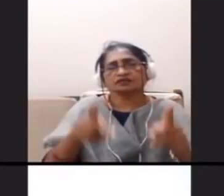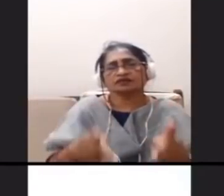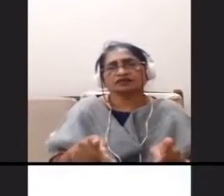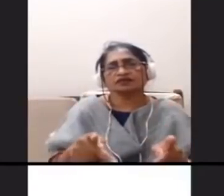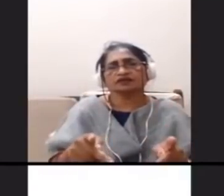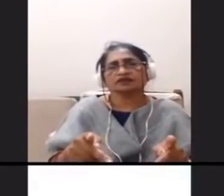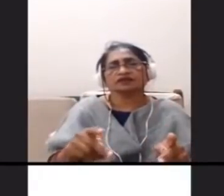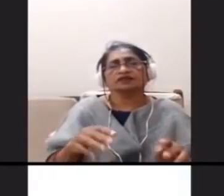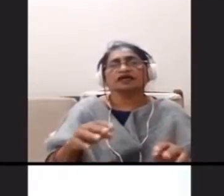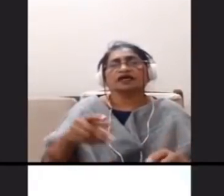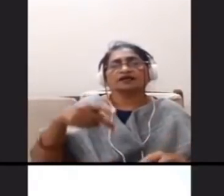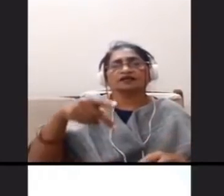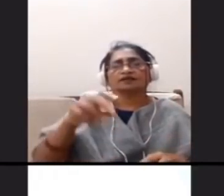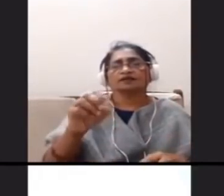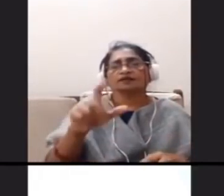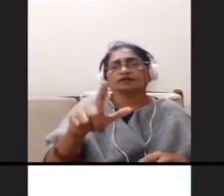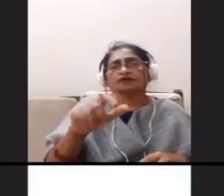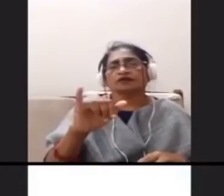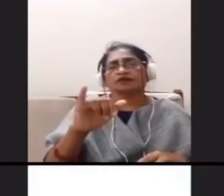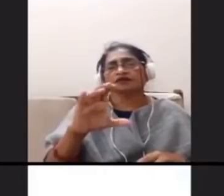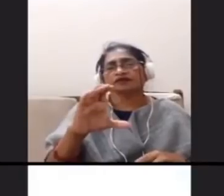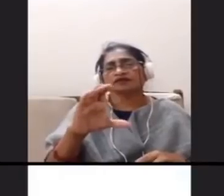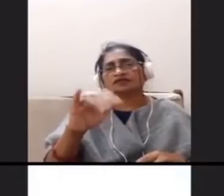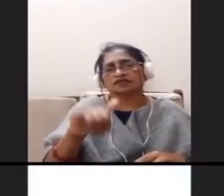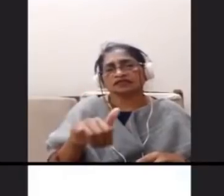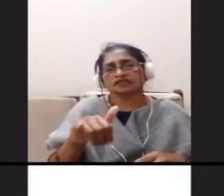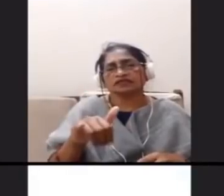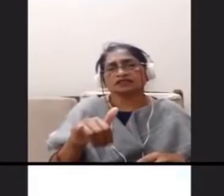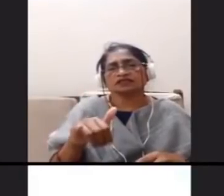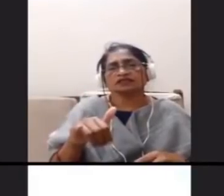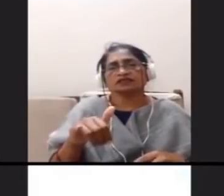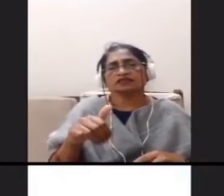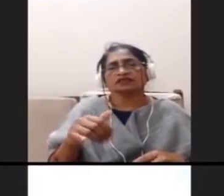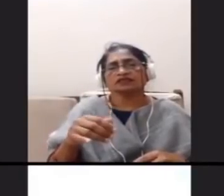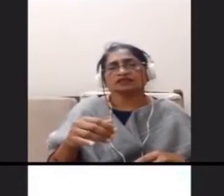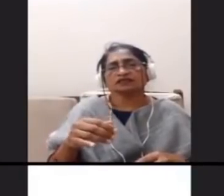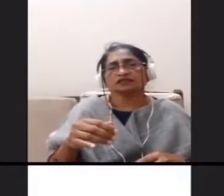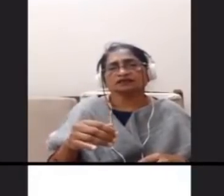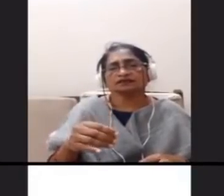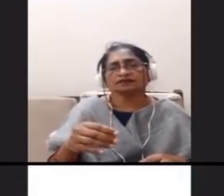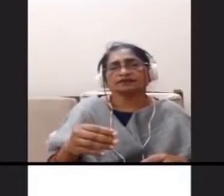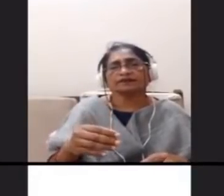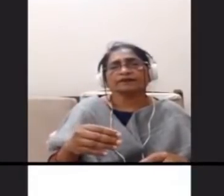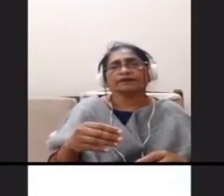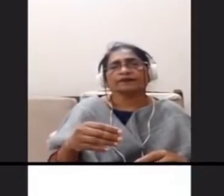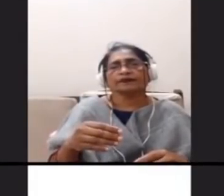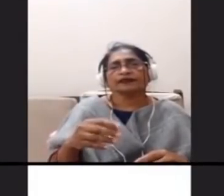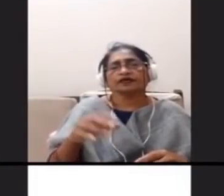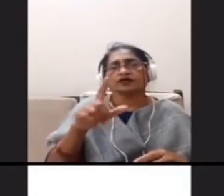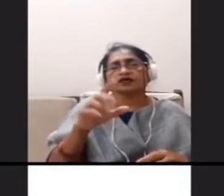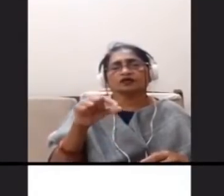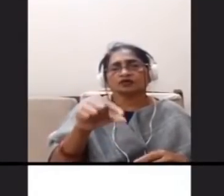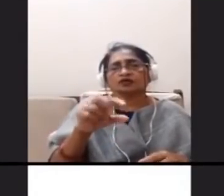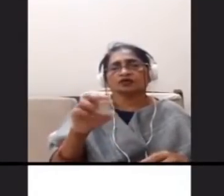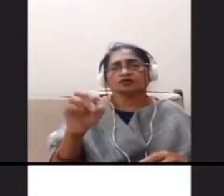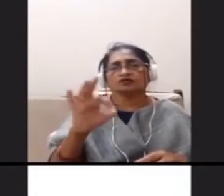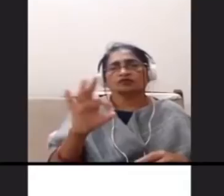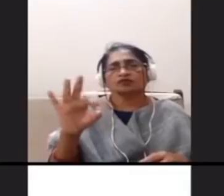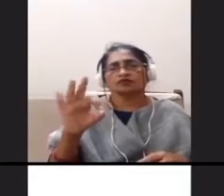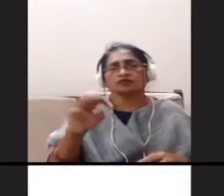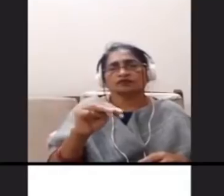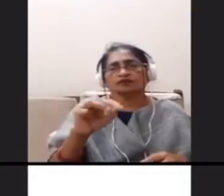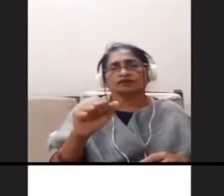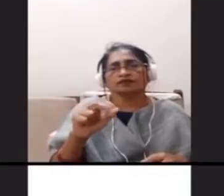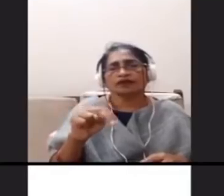policy with regards to addressing the systemic issue. Goffman, a great sociologist,